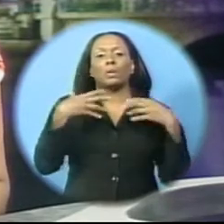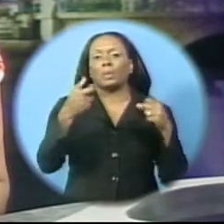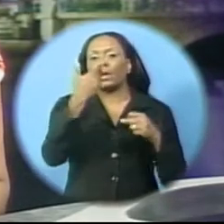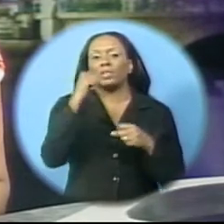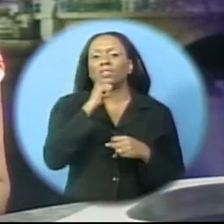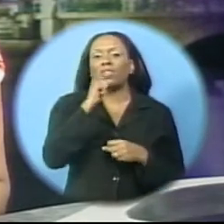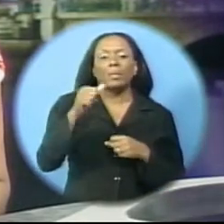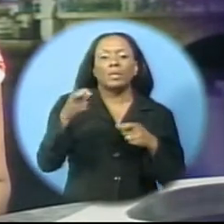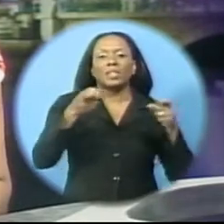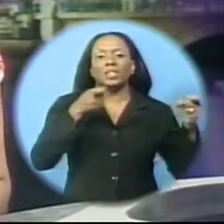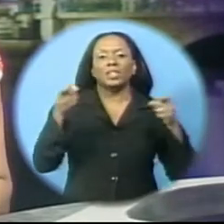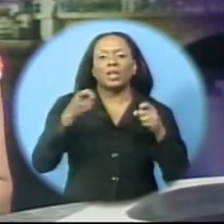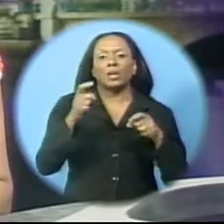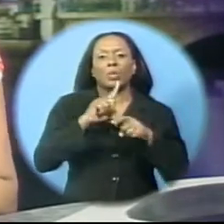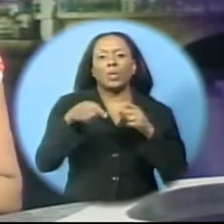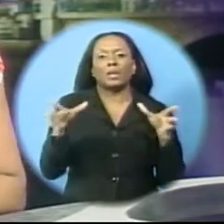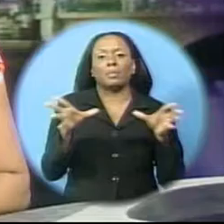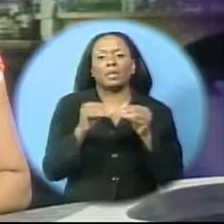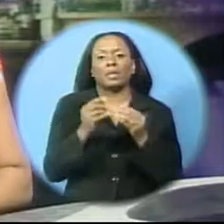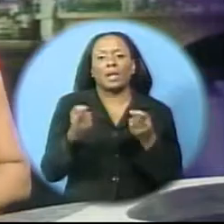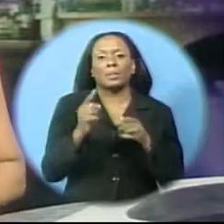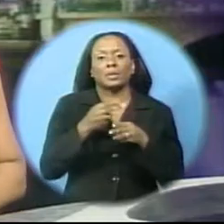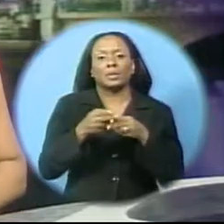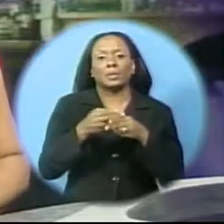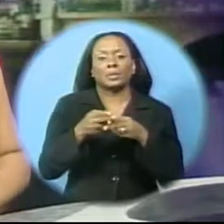the party's upcoming conference.